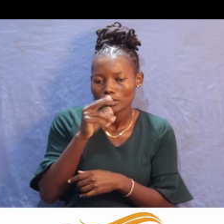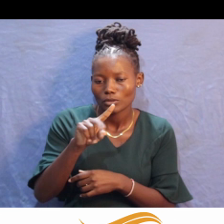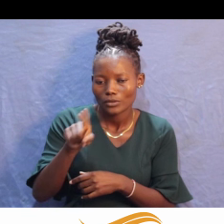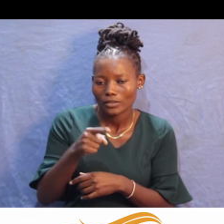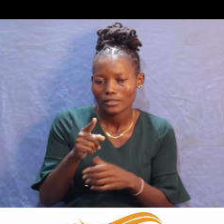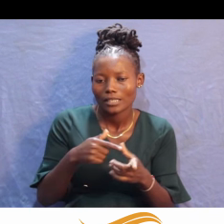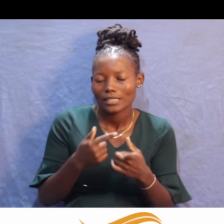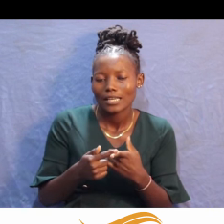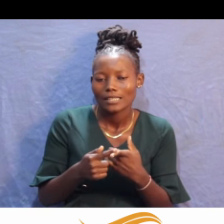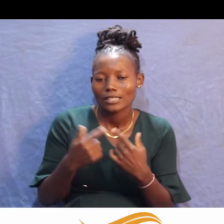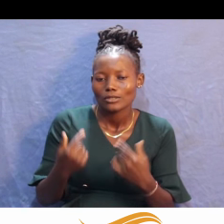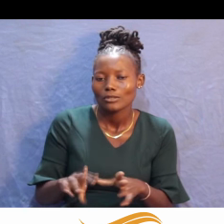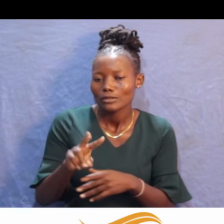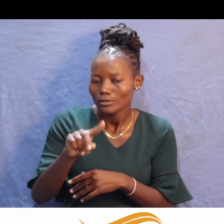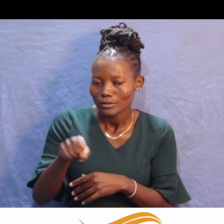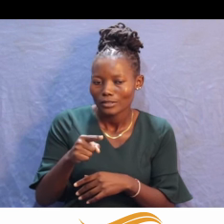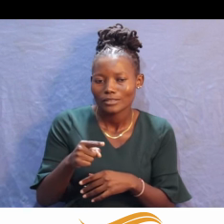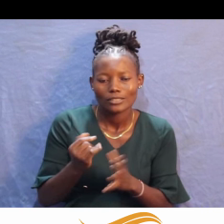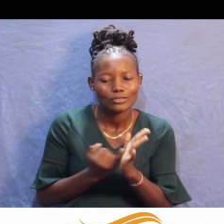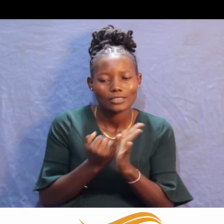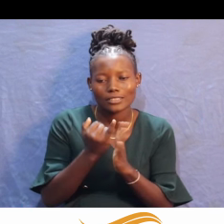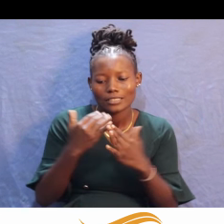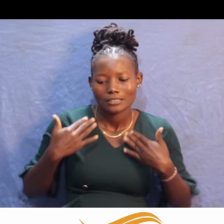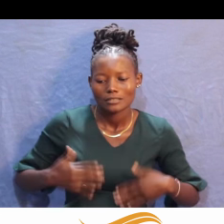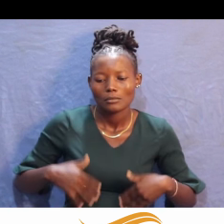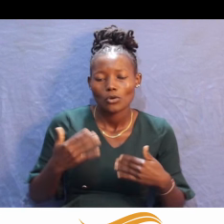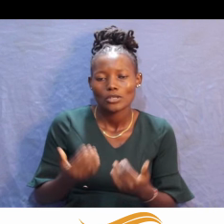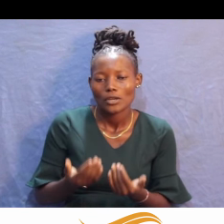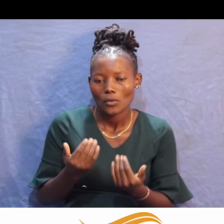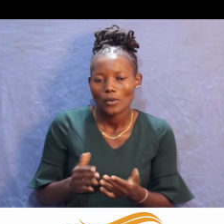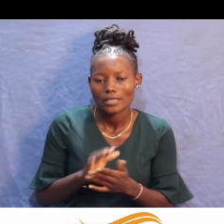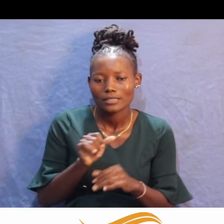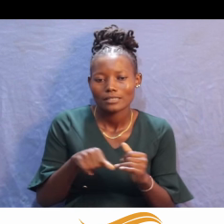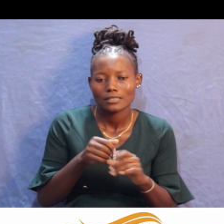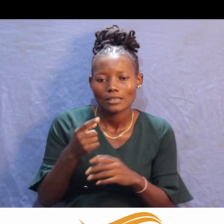going to decrease body weight. You can't argue with that. That's pretty straightforward physiology.